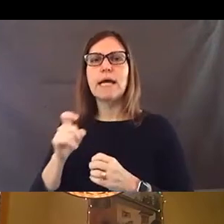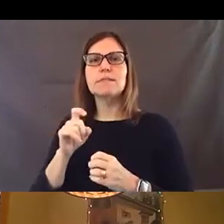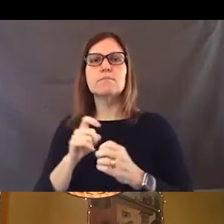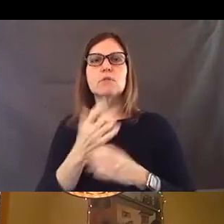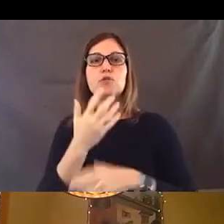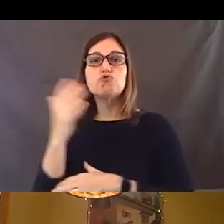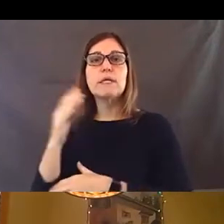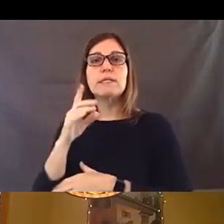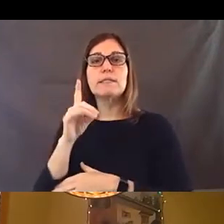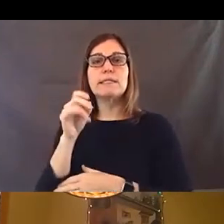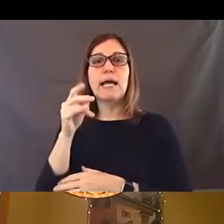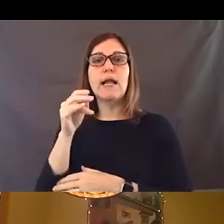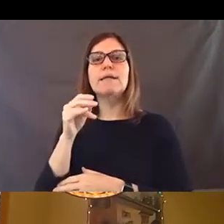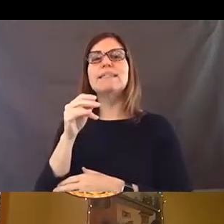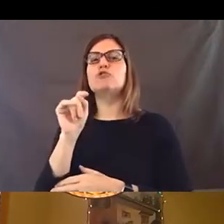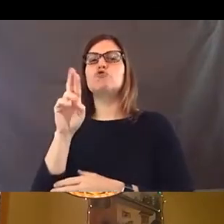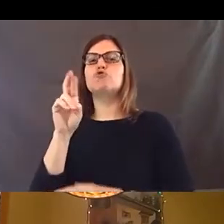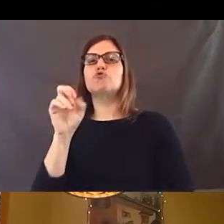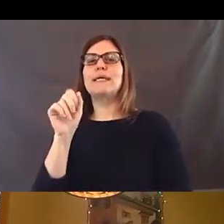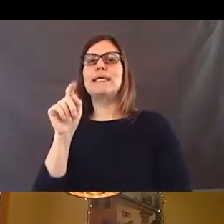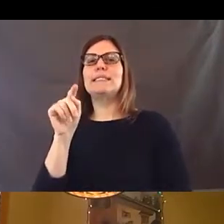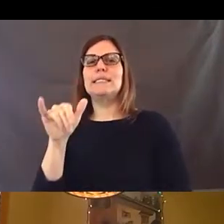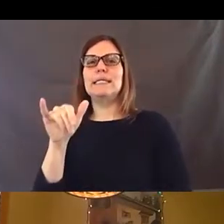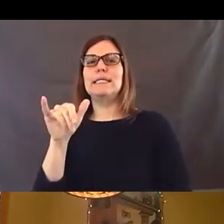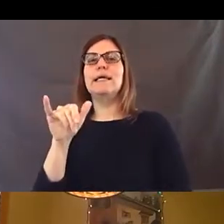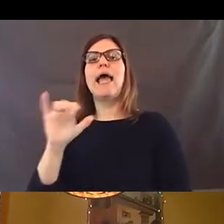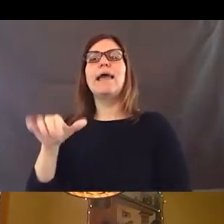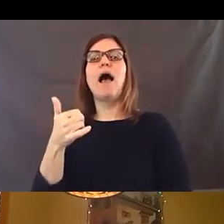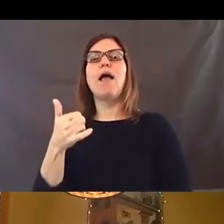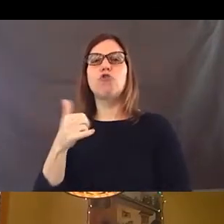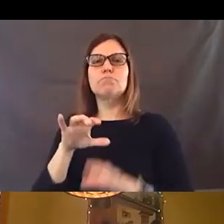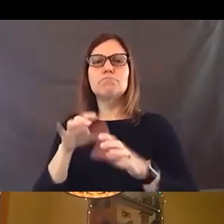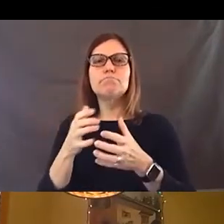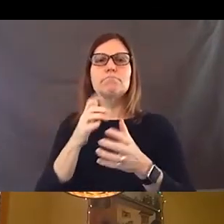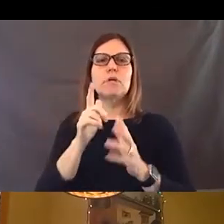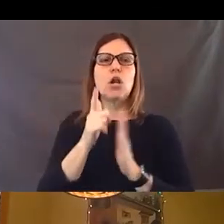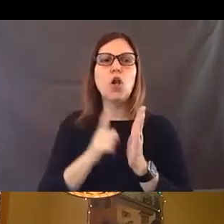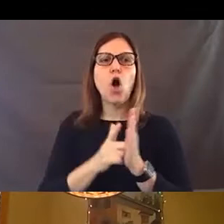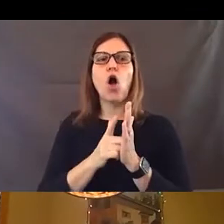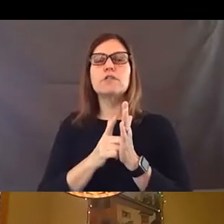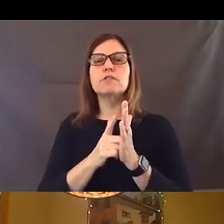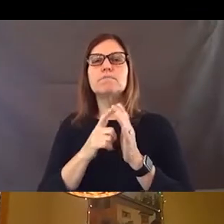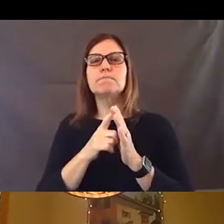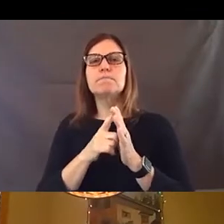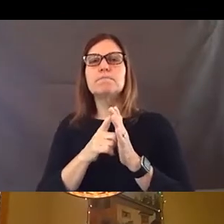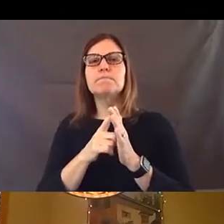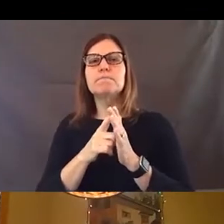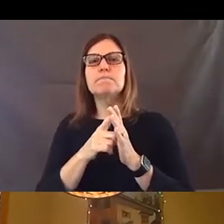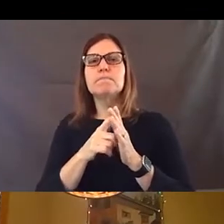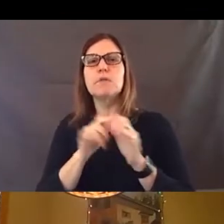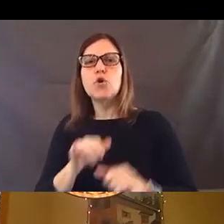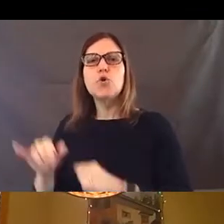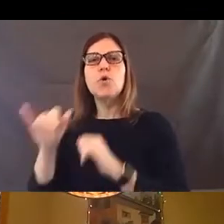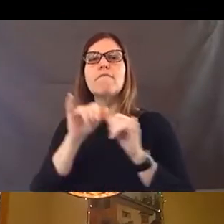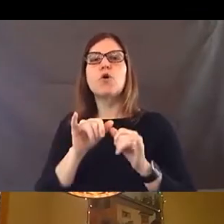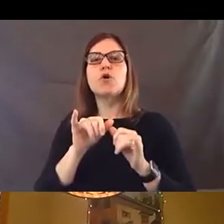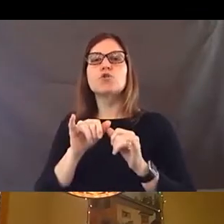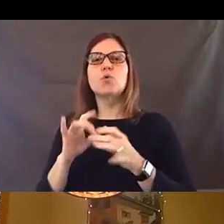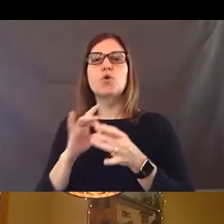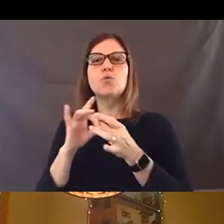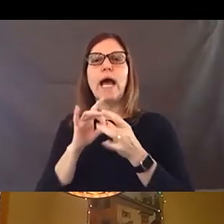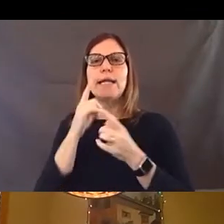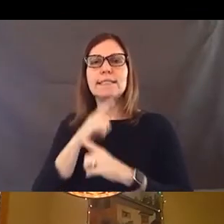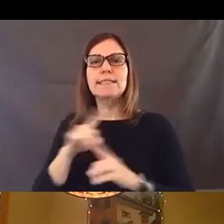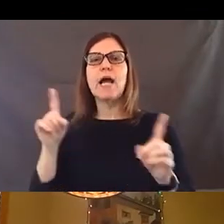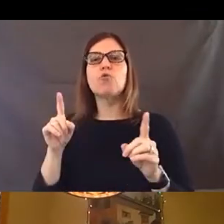Treaty, many other bodies of laws, international laws, universal direct United Declarations on the